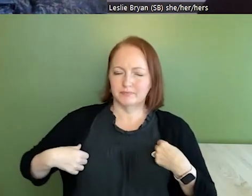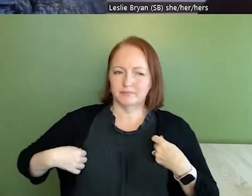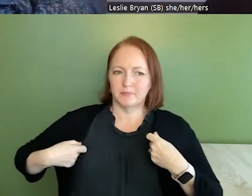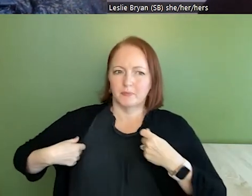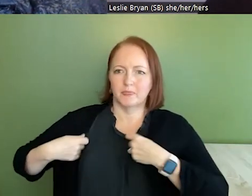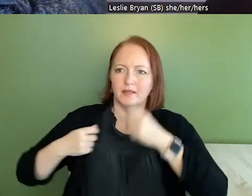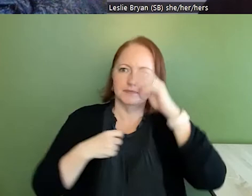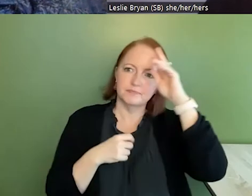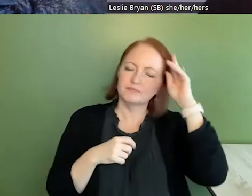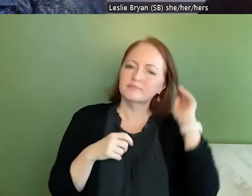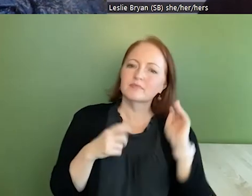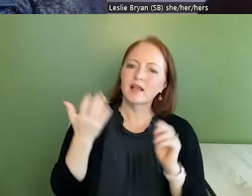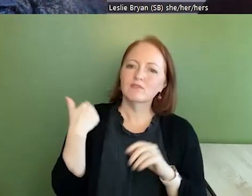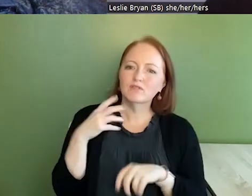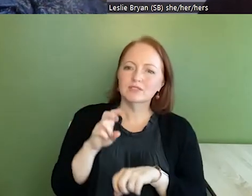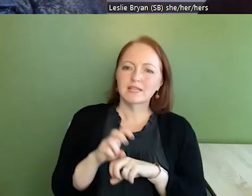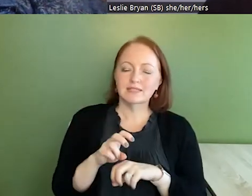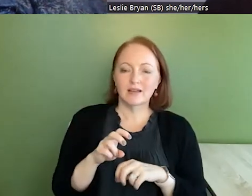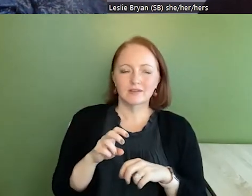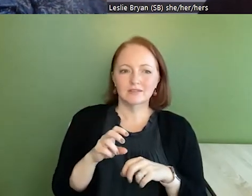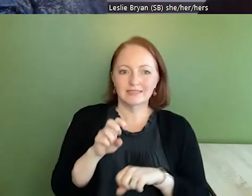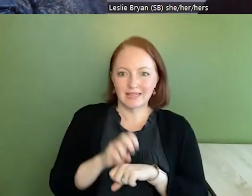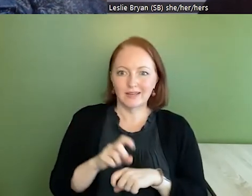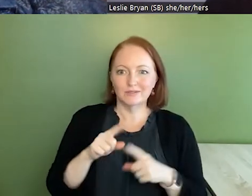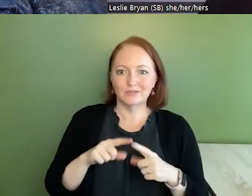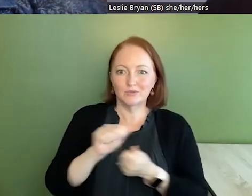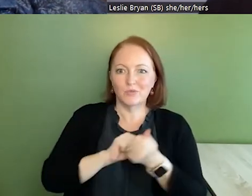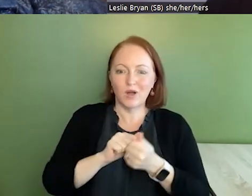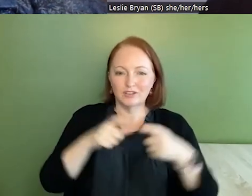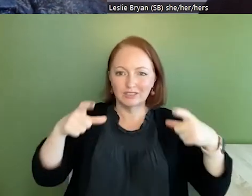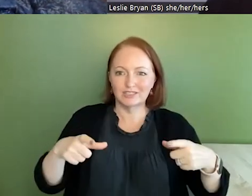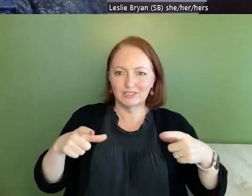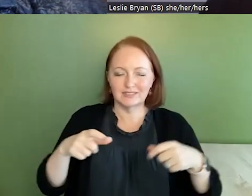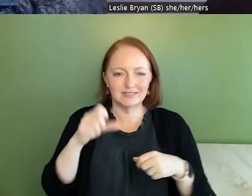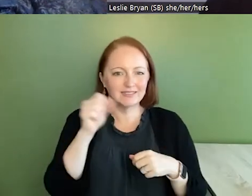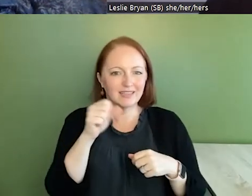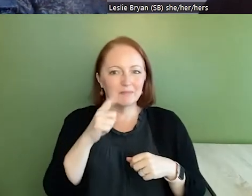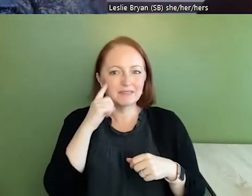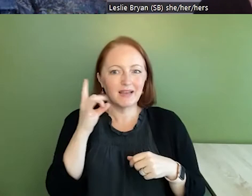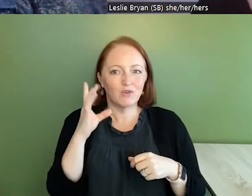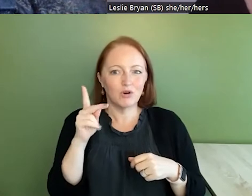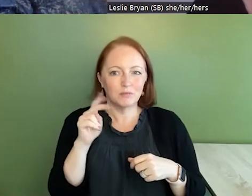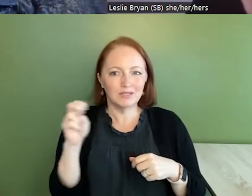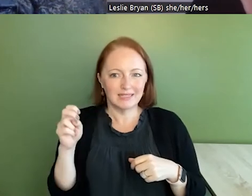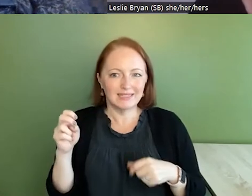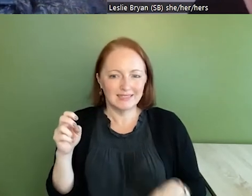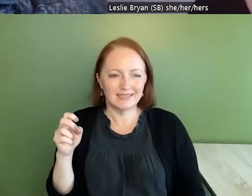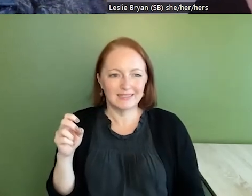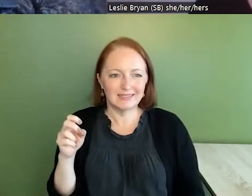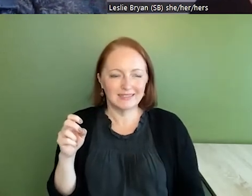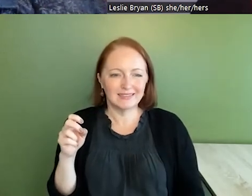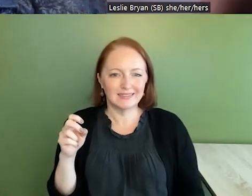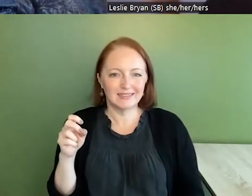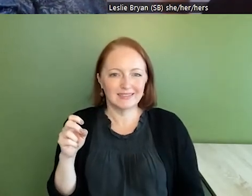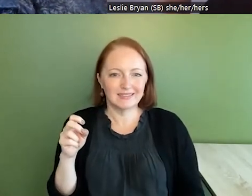so have you ever sat down to do the dishes? Yes, because I have horrible knees. And when was by the